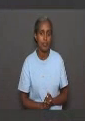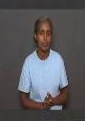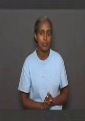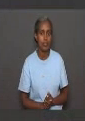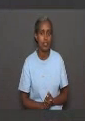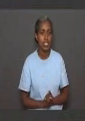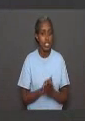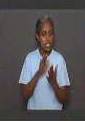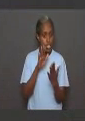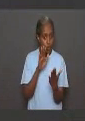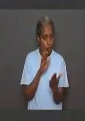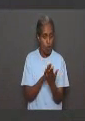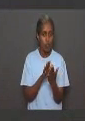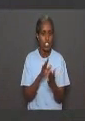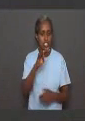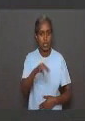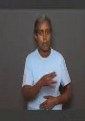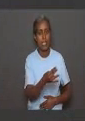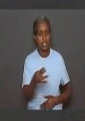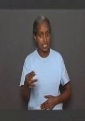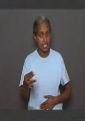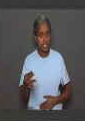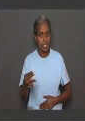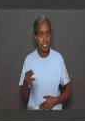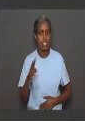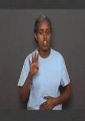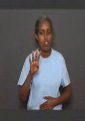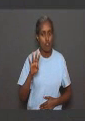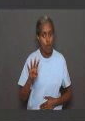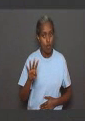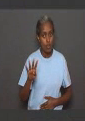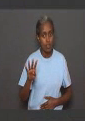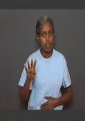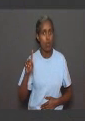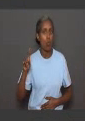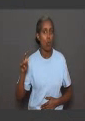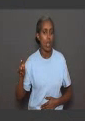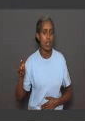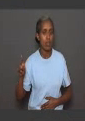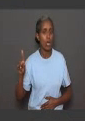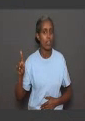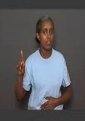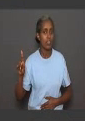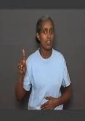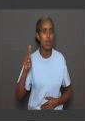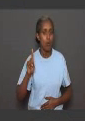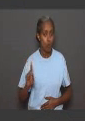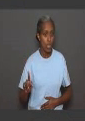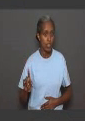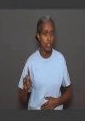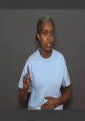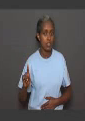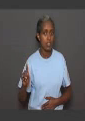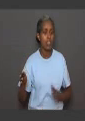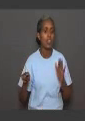The coefficient matrix is 4, 1, 1,